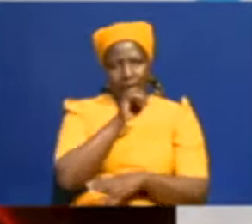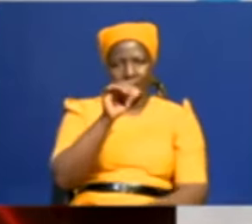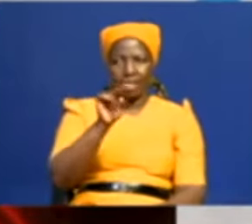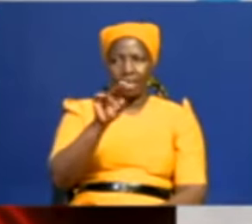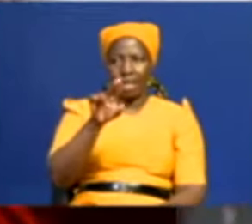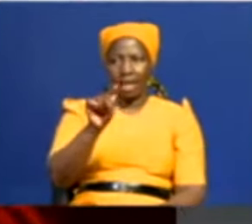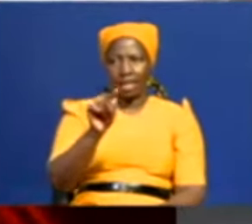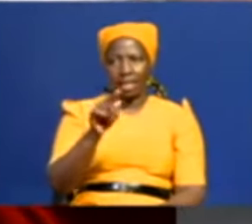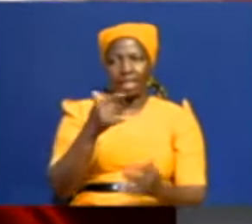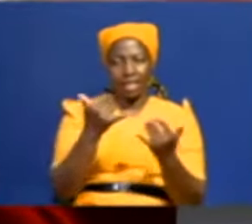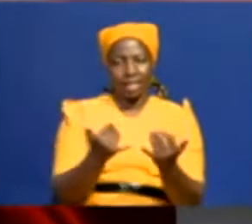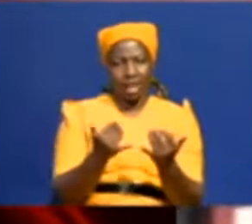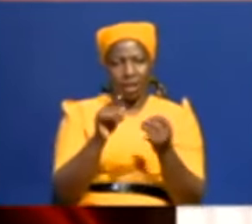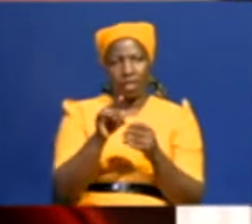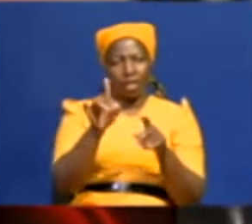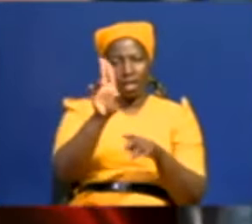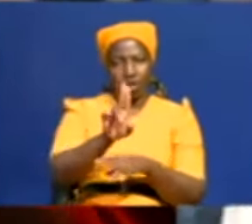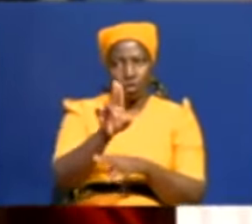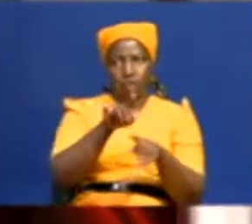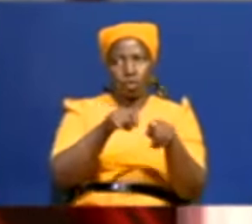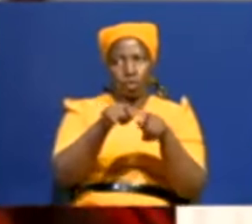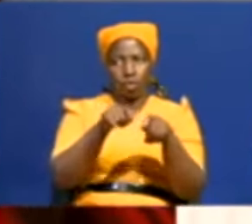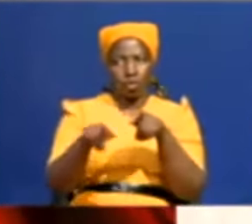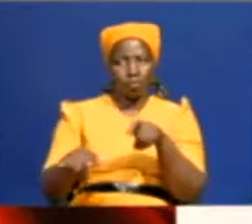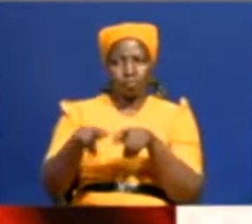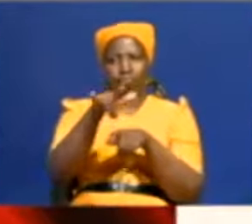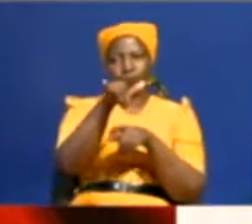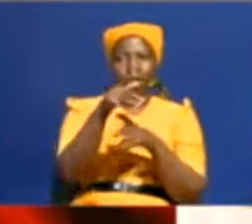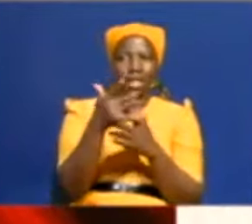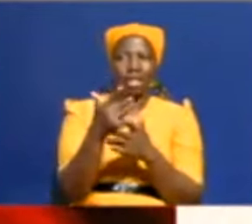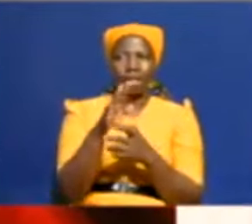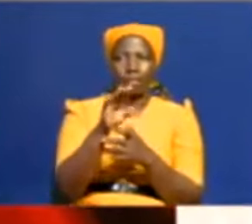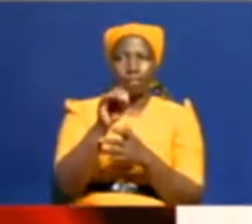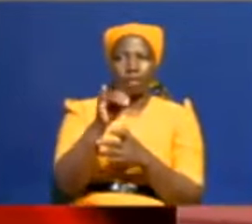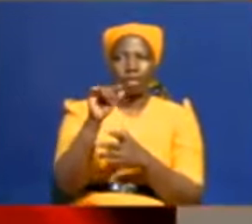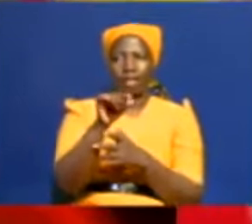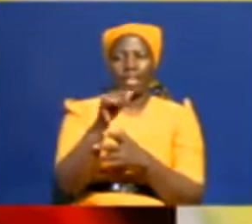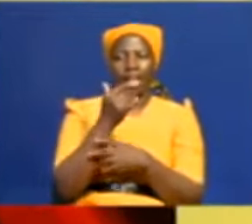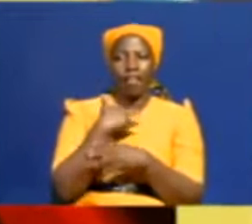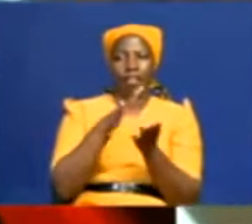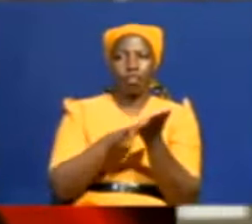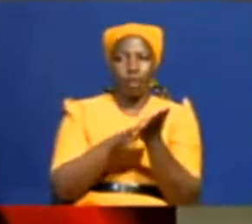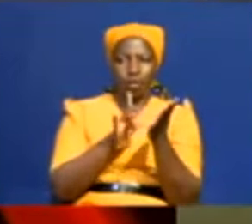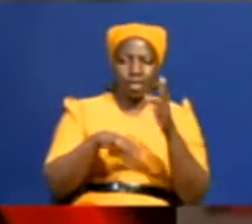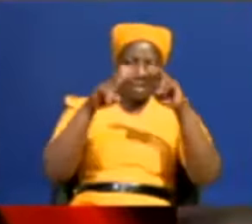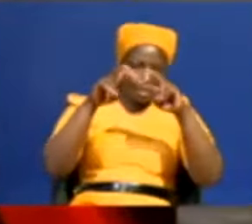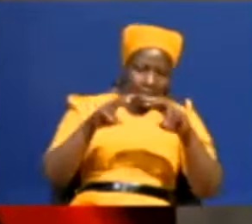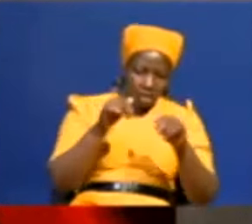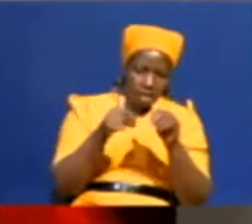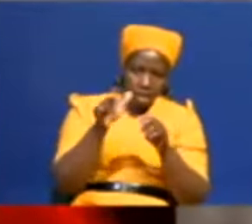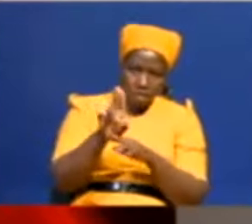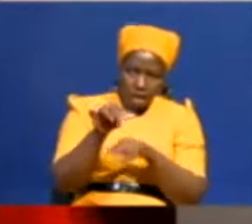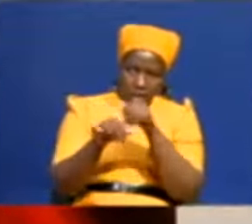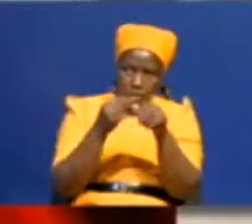An airplane's radar is used to control the aircraft while in flight. Boeing has recommended that the checks, which only take around 2 hours,